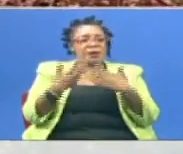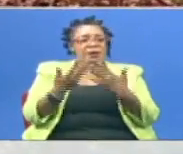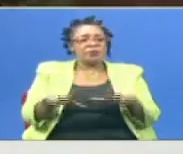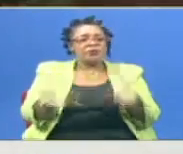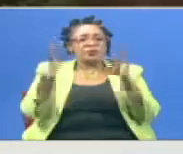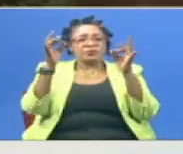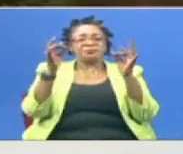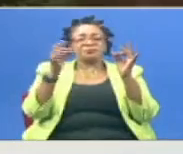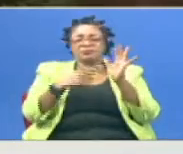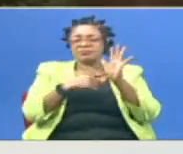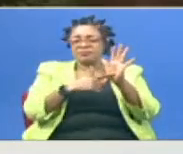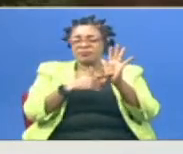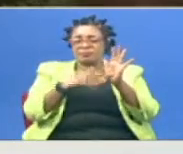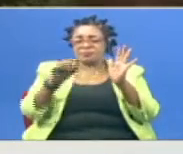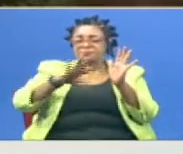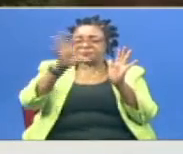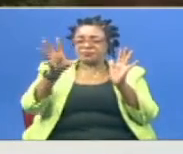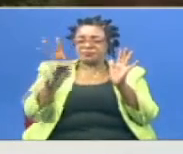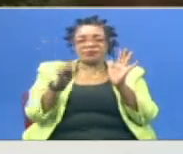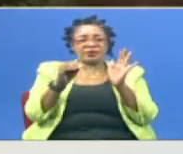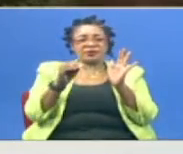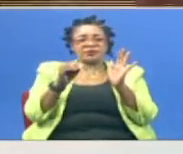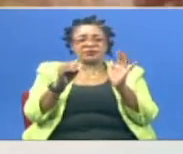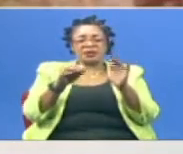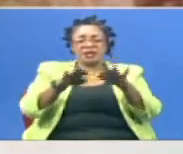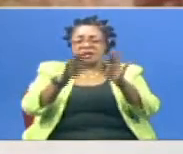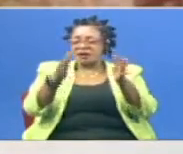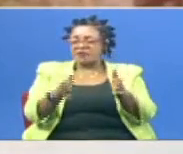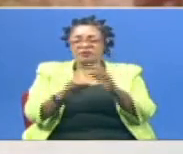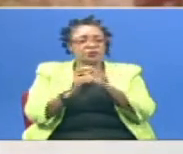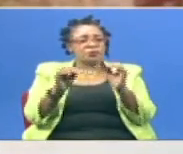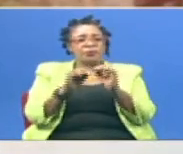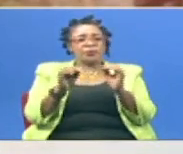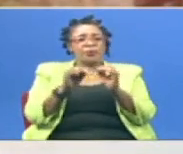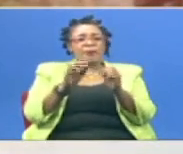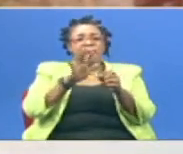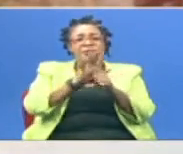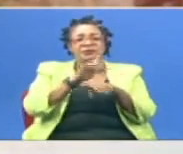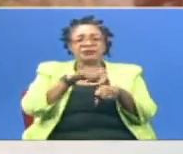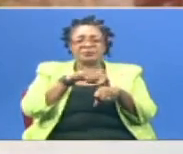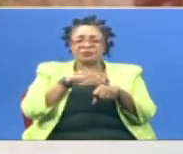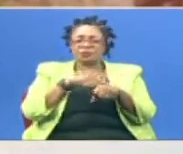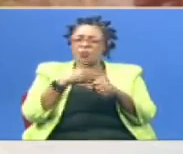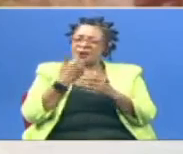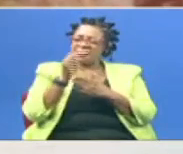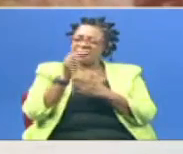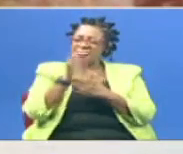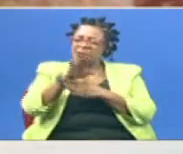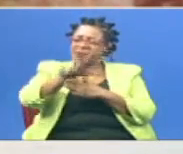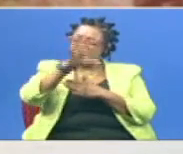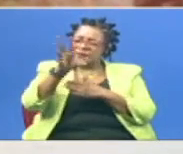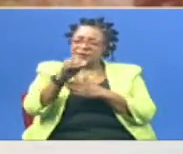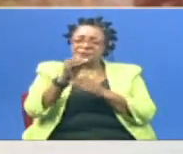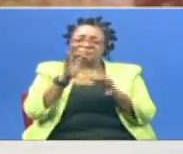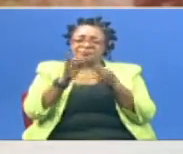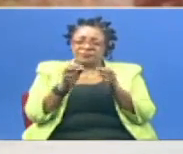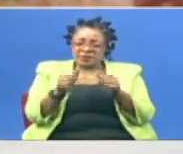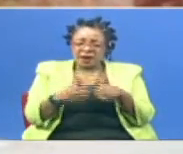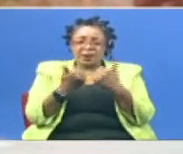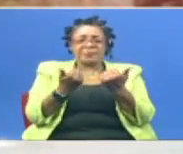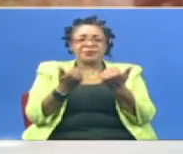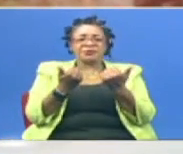actually indication of African graves and what have you. Many a times we had this question: where were the Africans? If they were